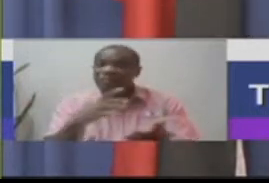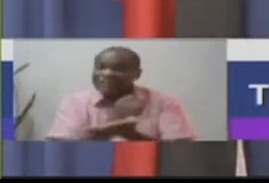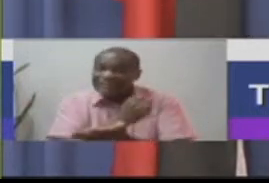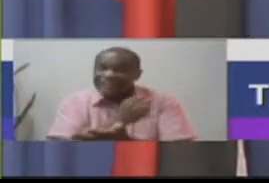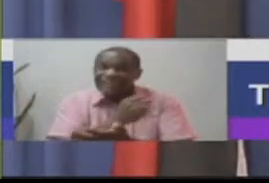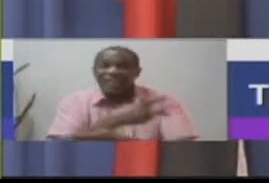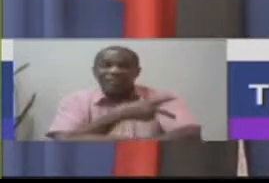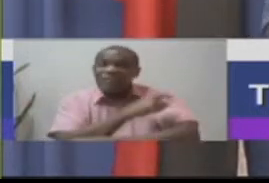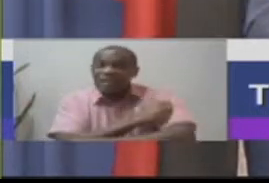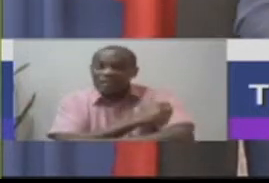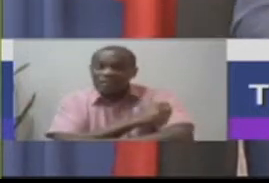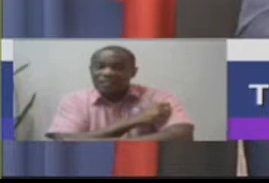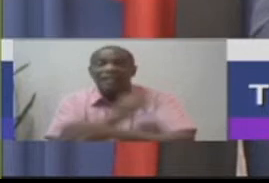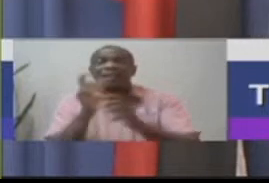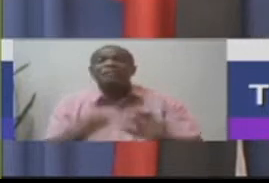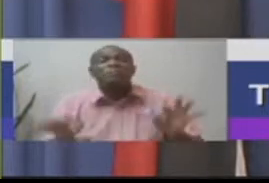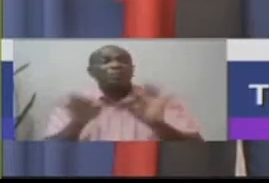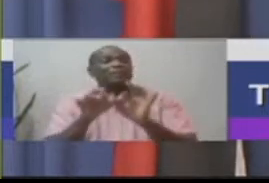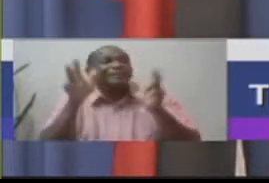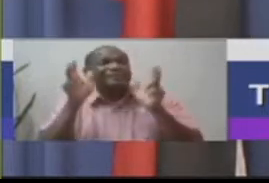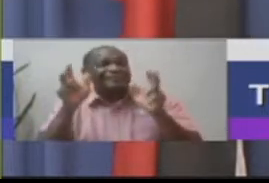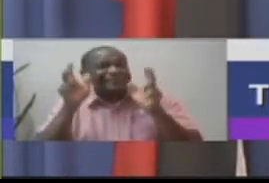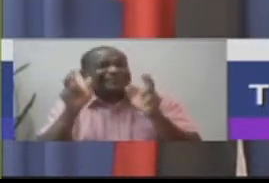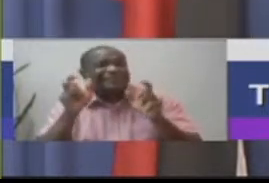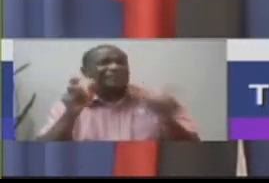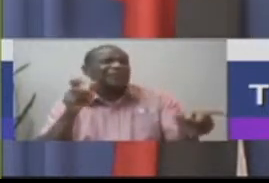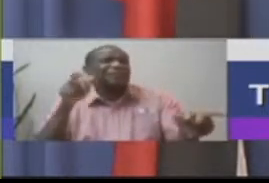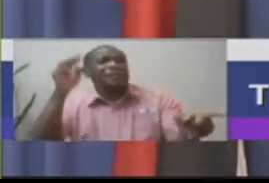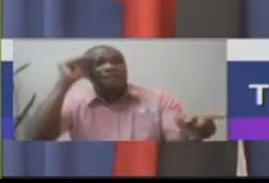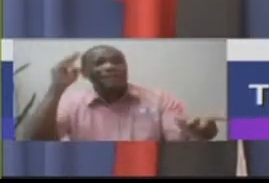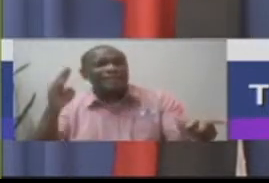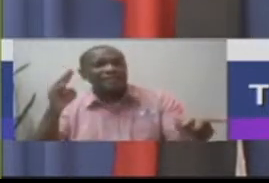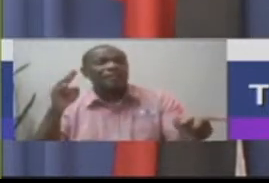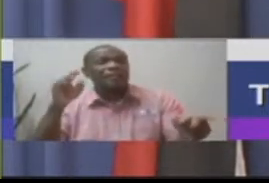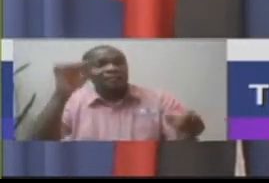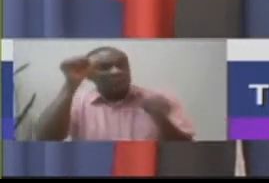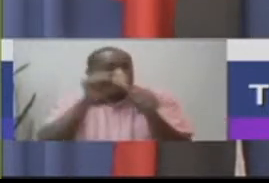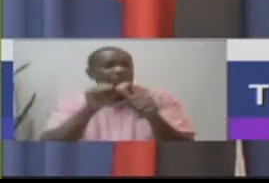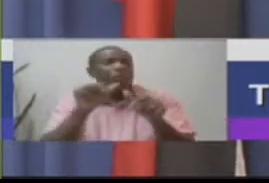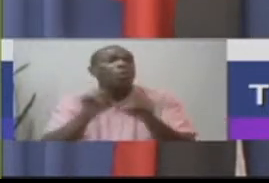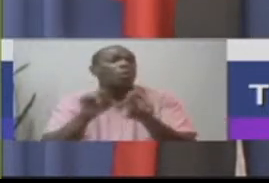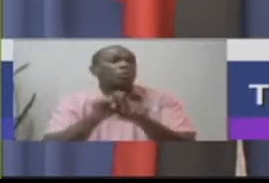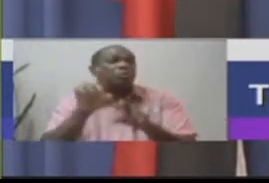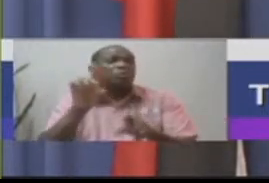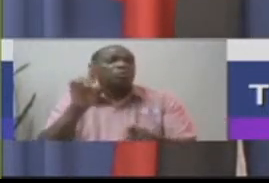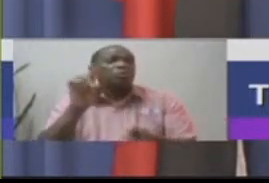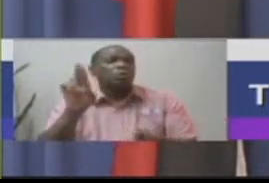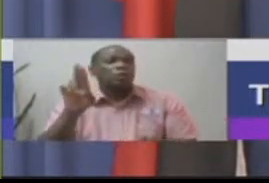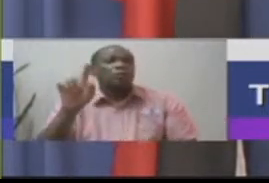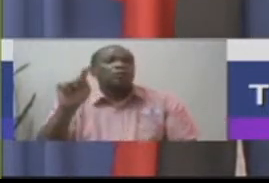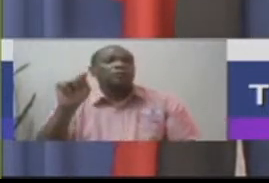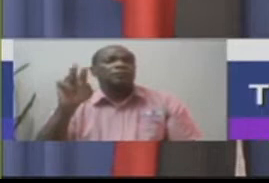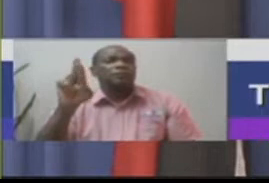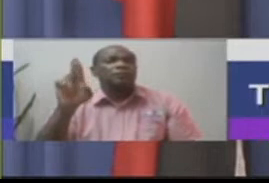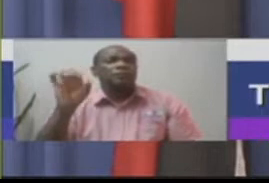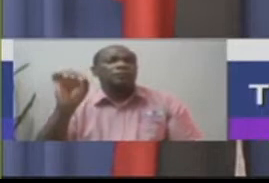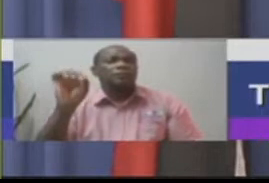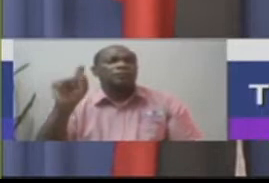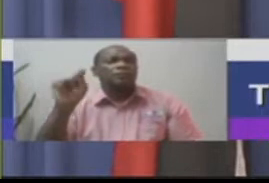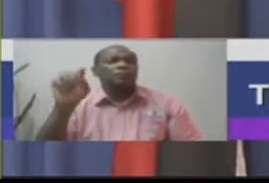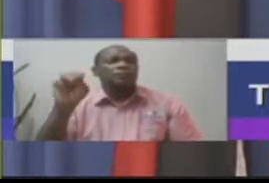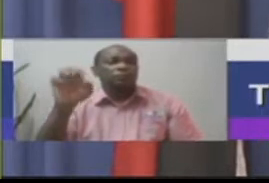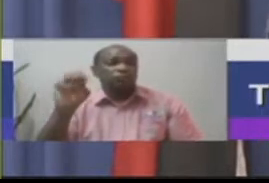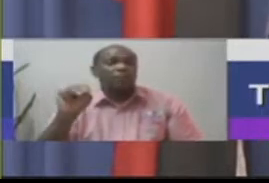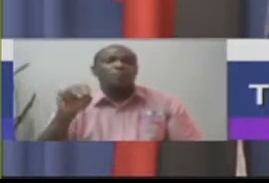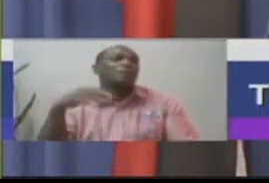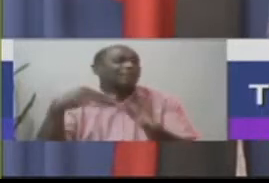said, to listen to the entreaties of what Dr. Trotman has said, that once you have not been vaccinated so far with